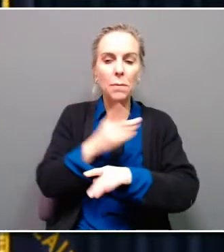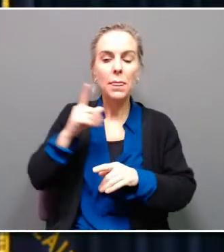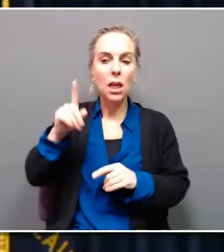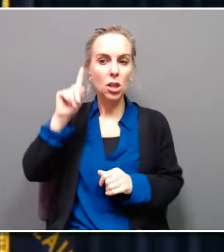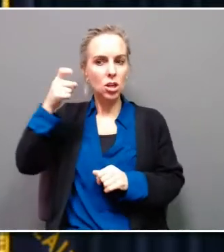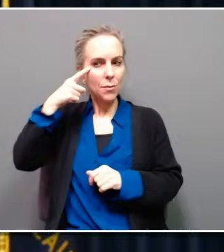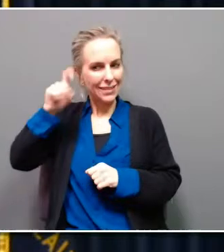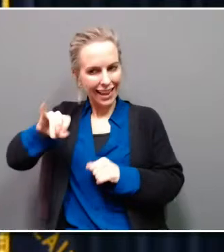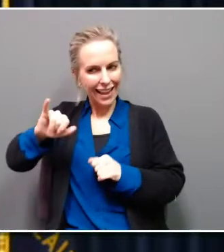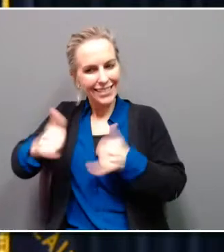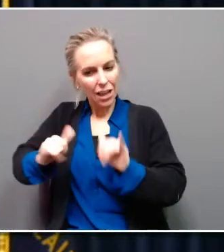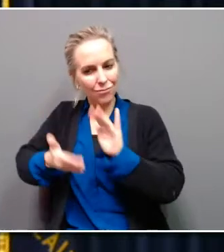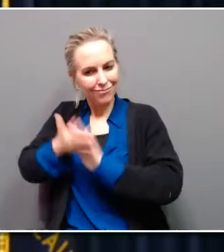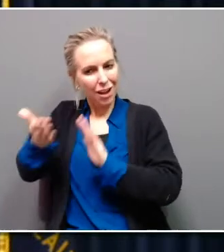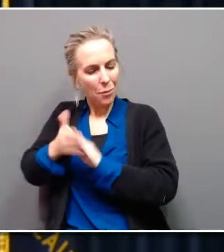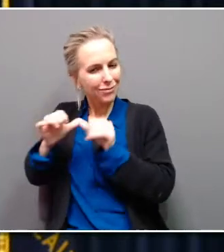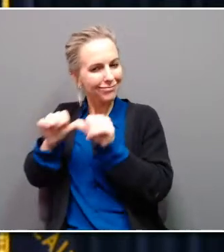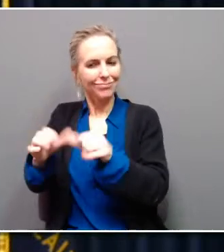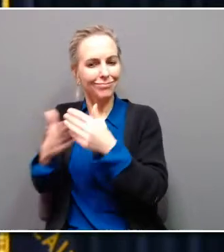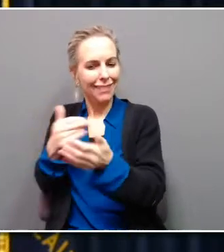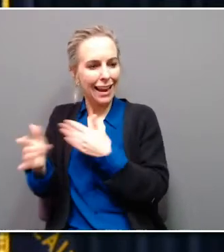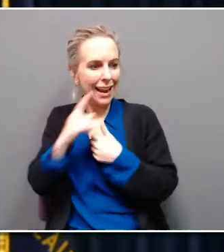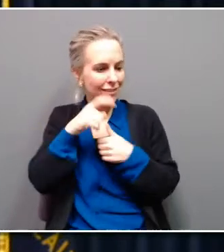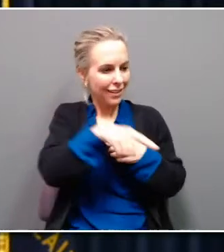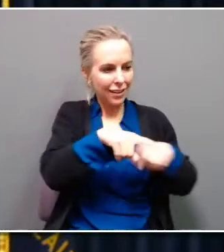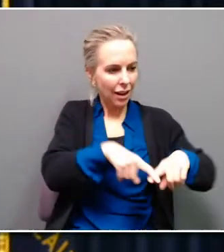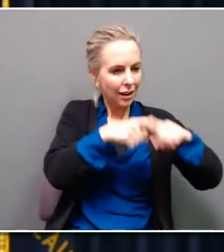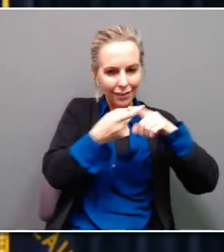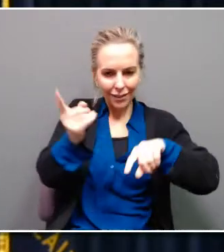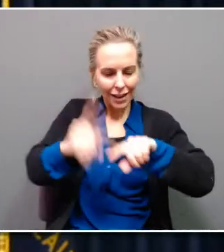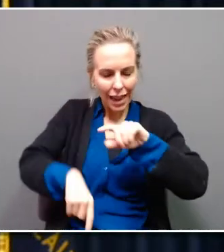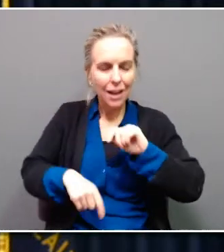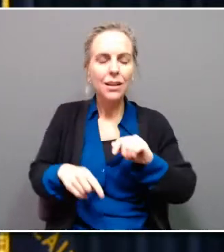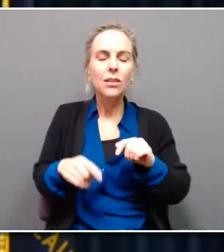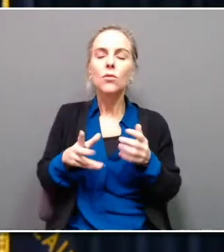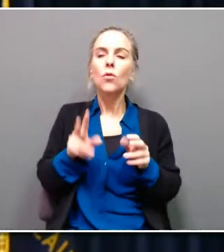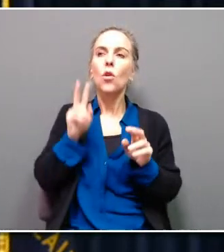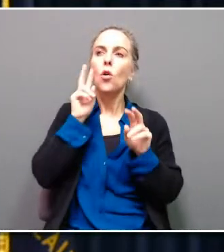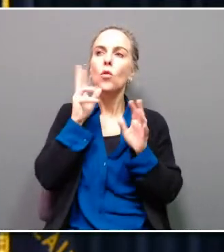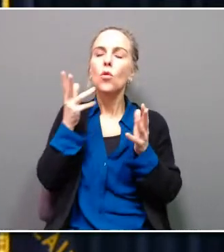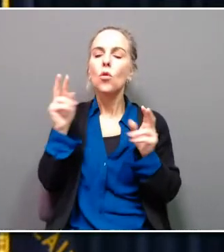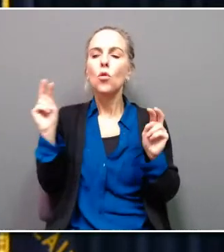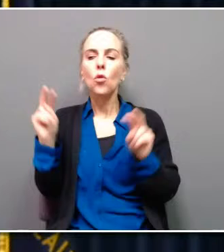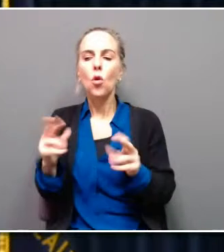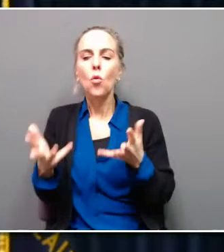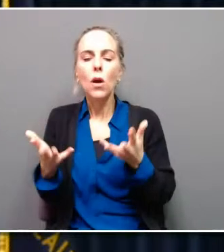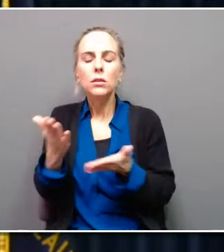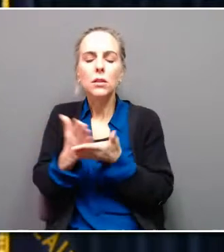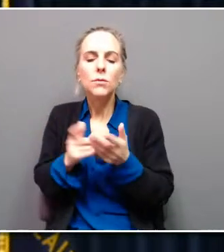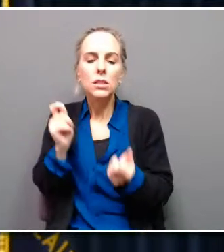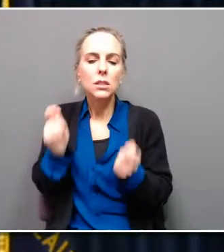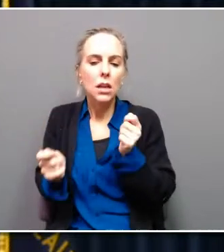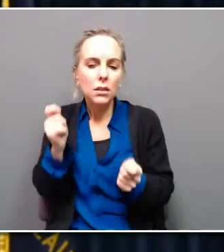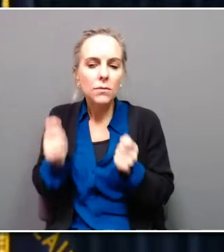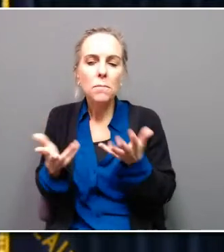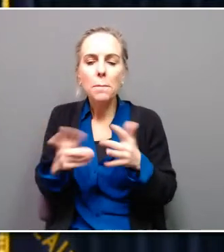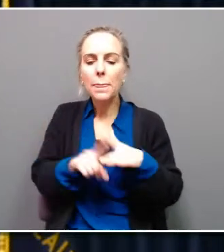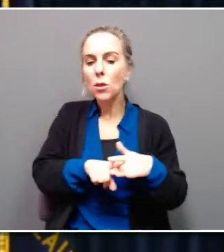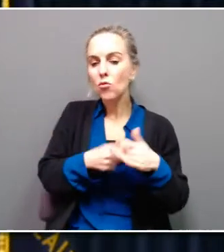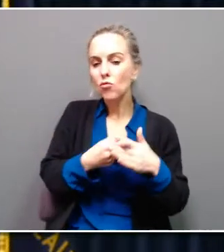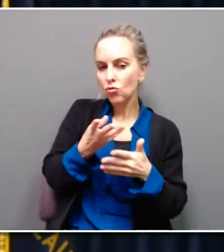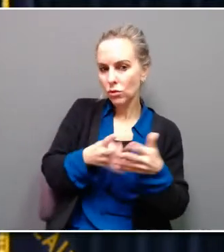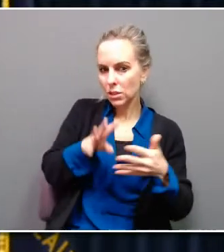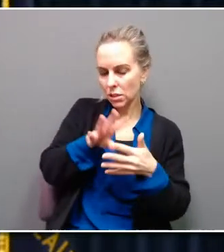and continue. Therefore, we're looking at some potential changes to what was the original schedule that would have